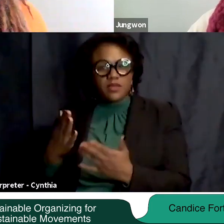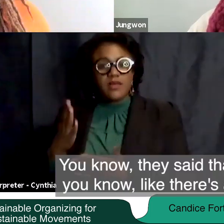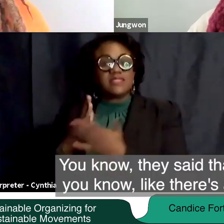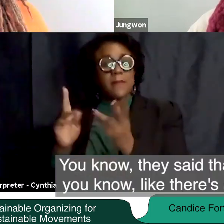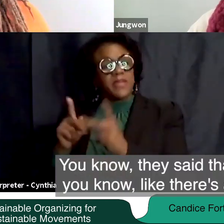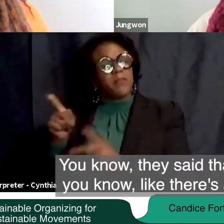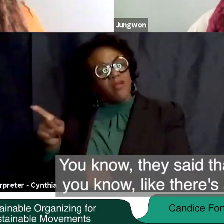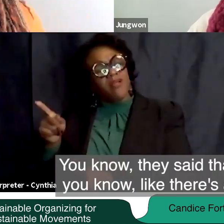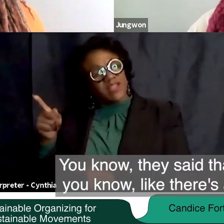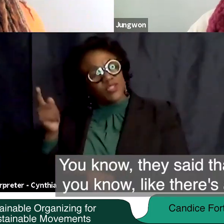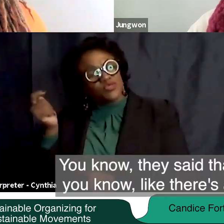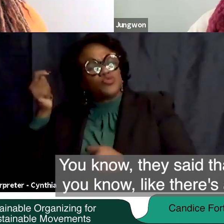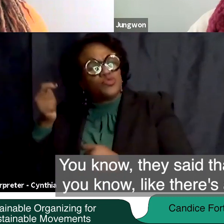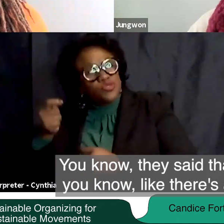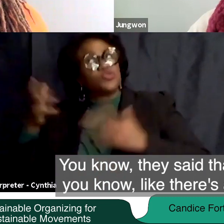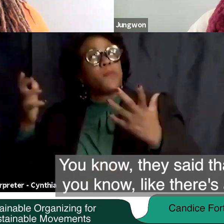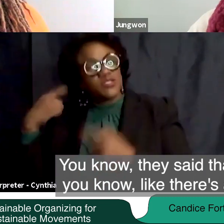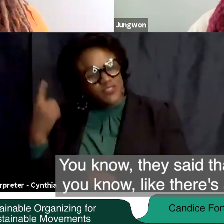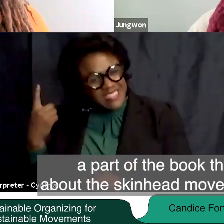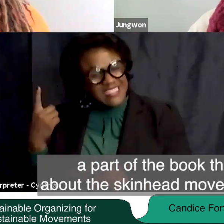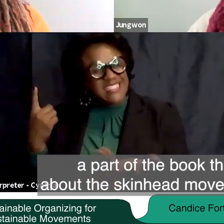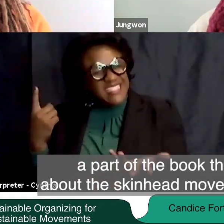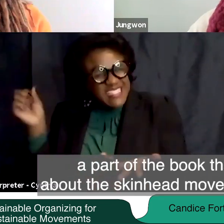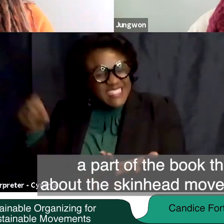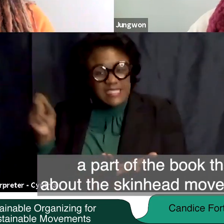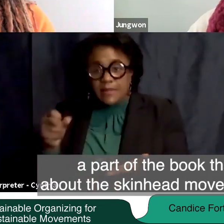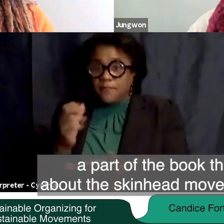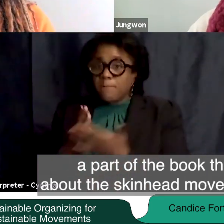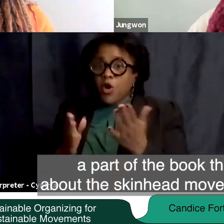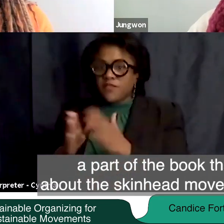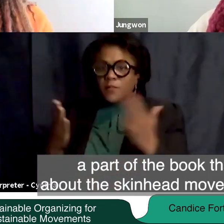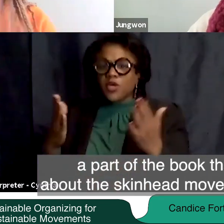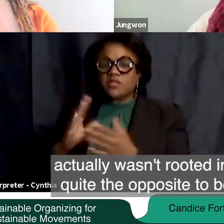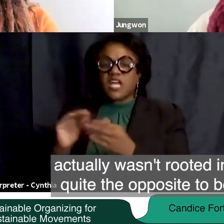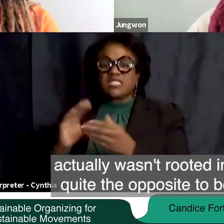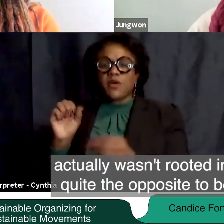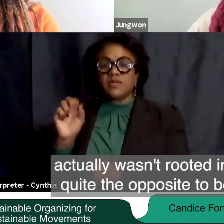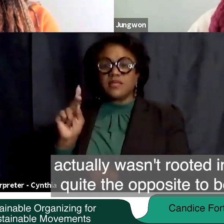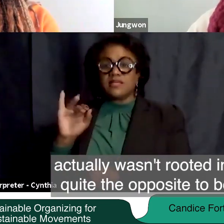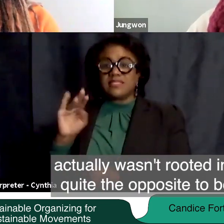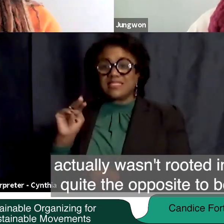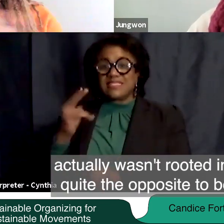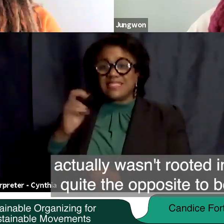crazy. They said that there's a part of the book that talks about the skinhead movement, which actually